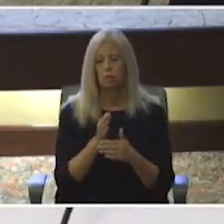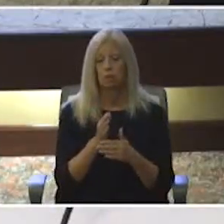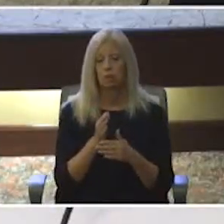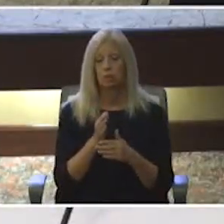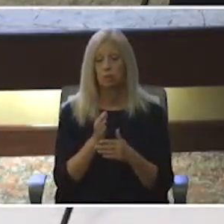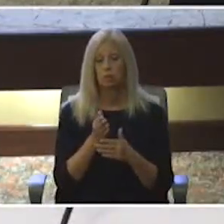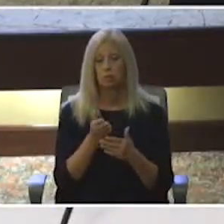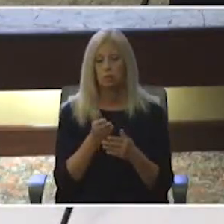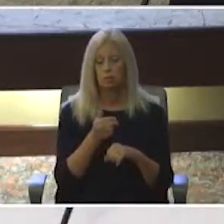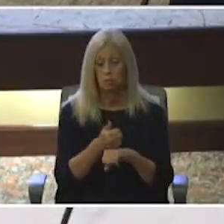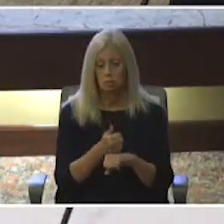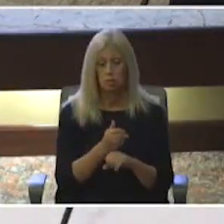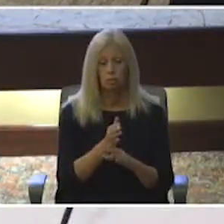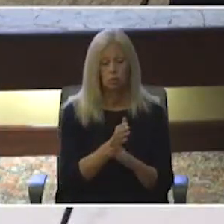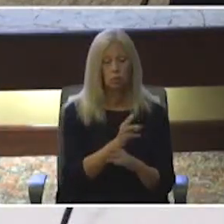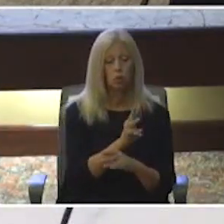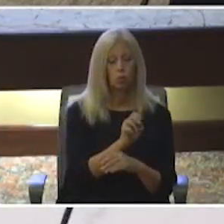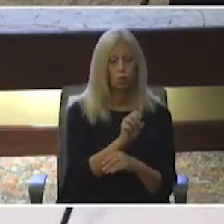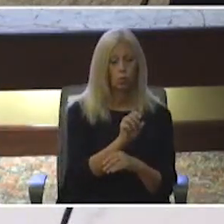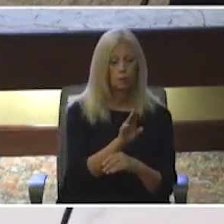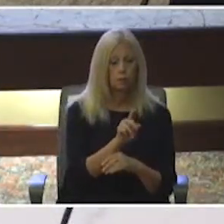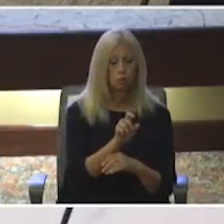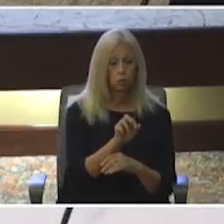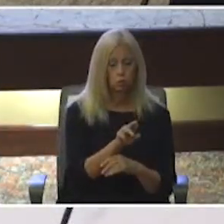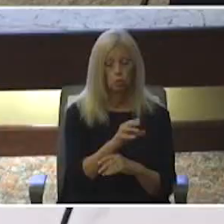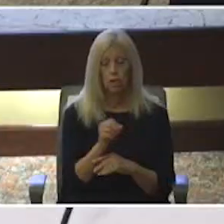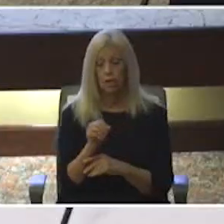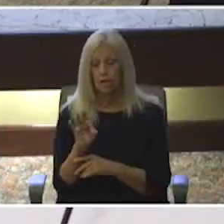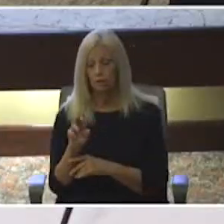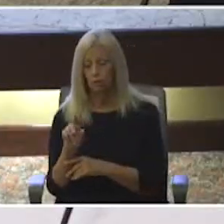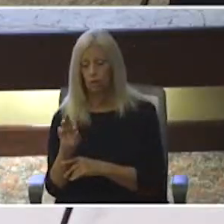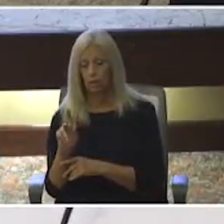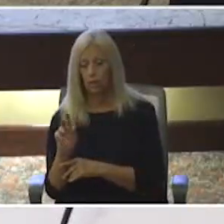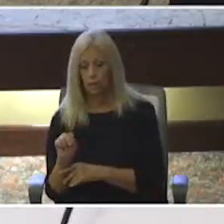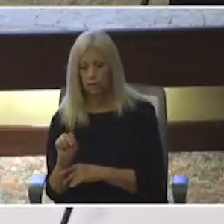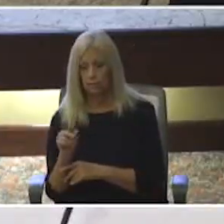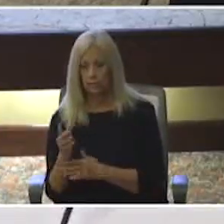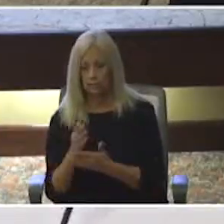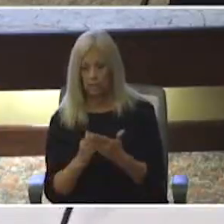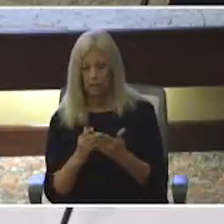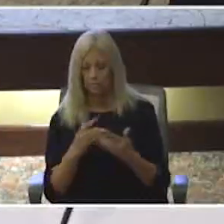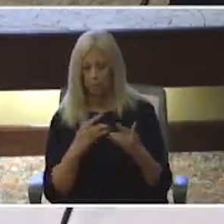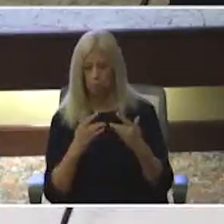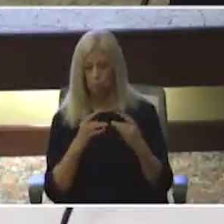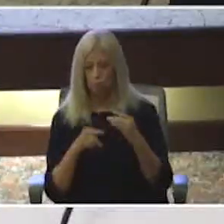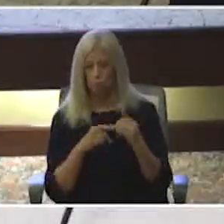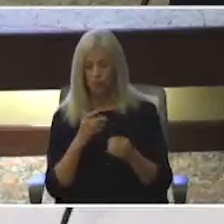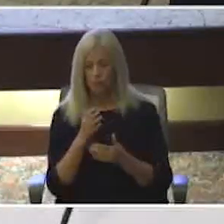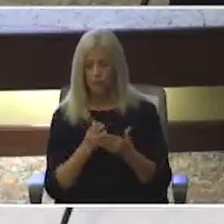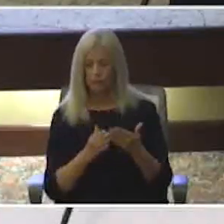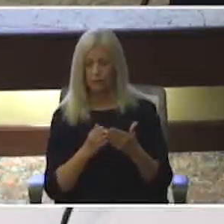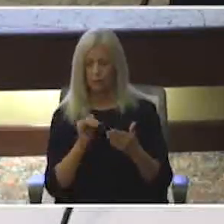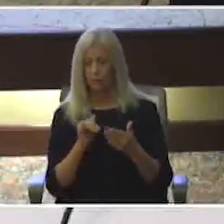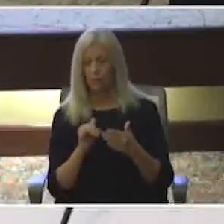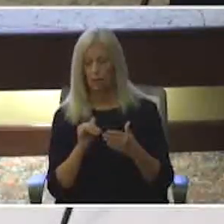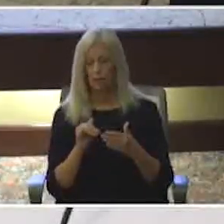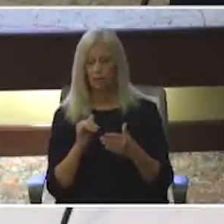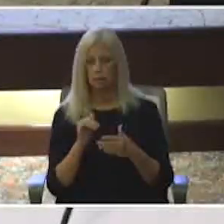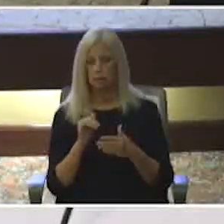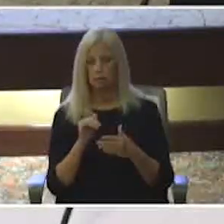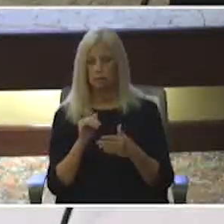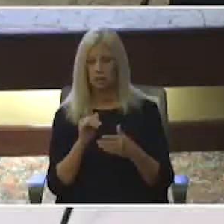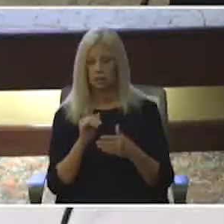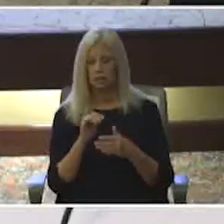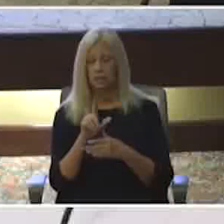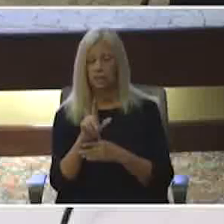and Franklin. There were some concerns with some of the existing overhead clearance and a few other